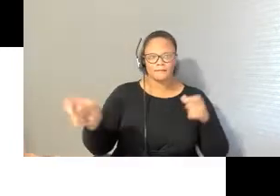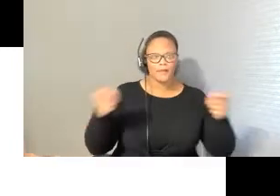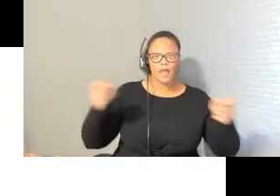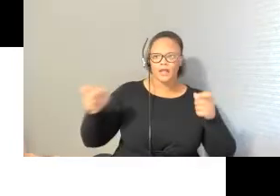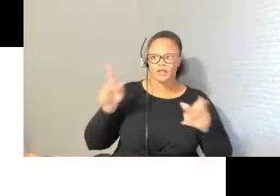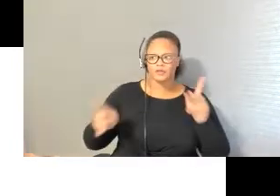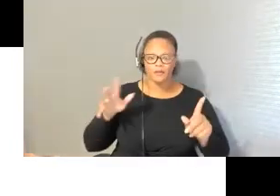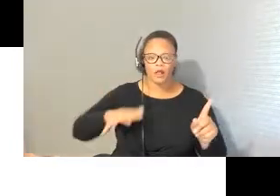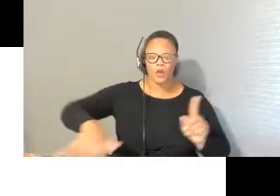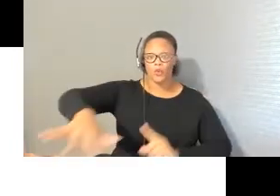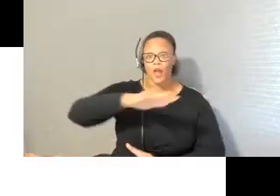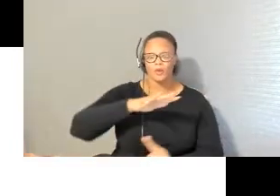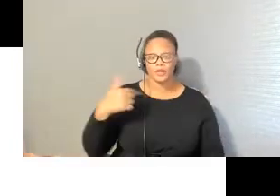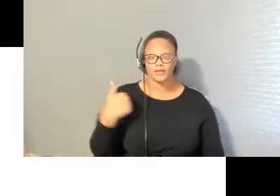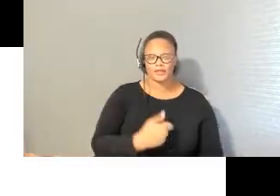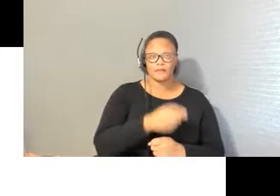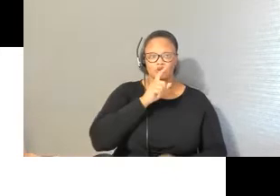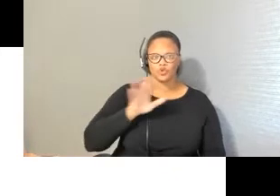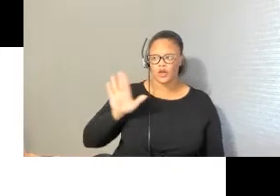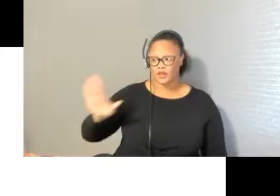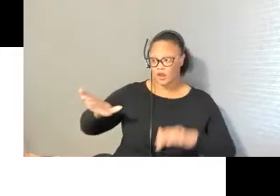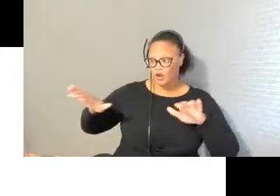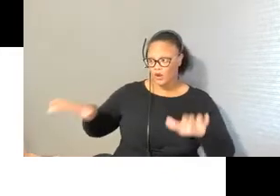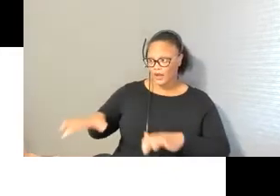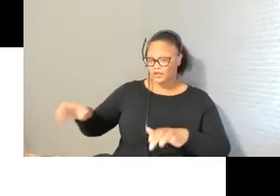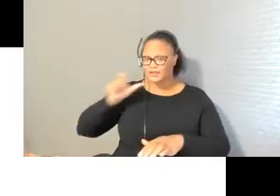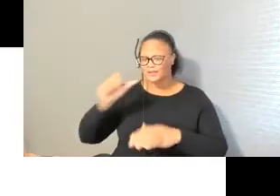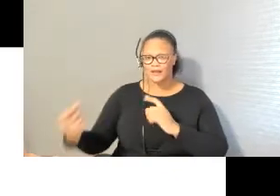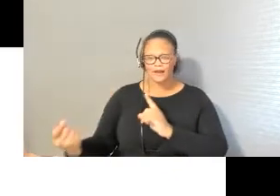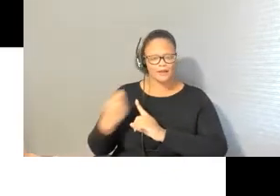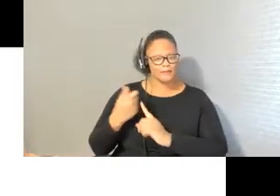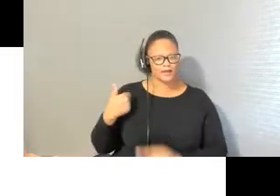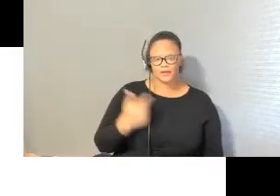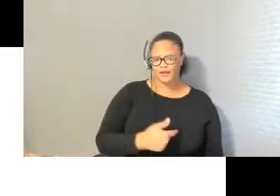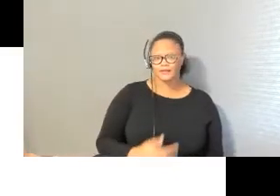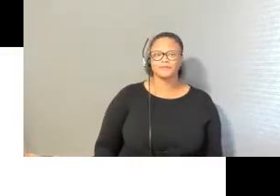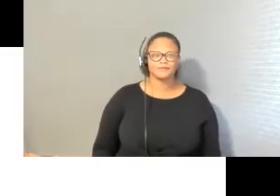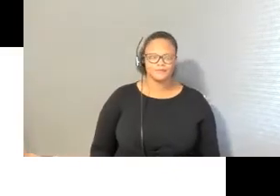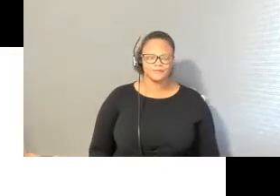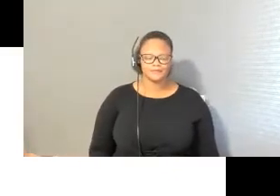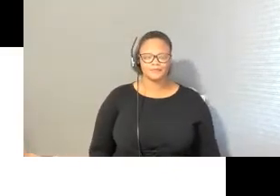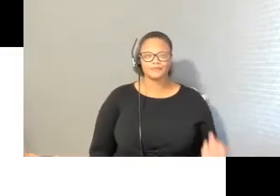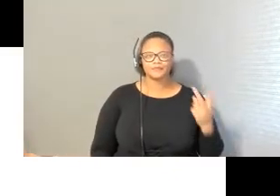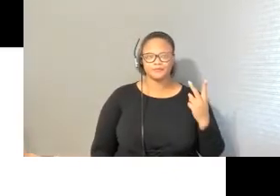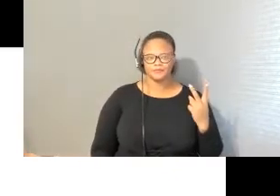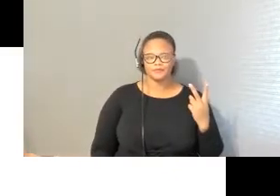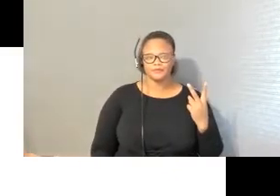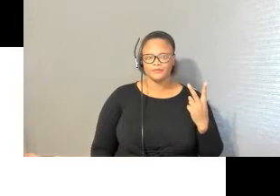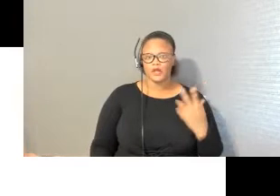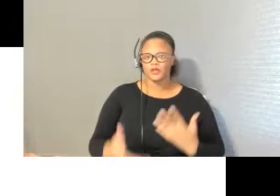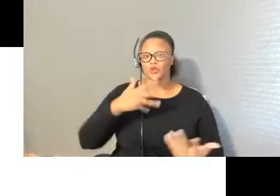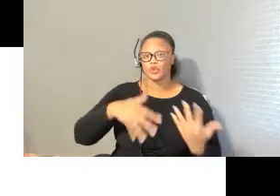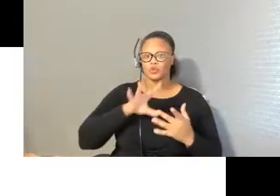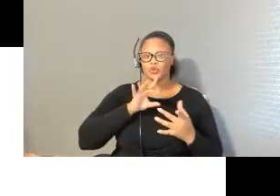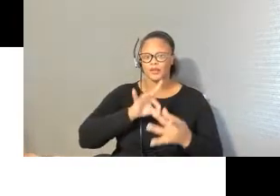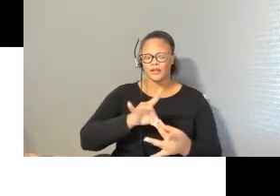that whatever they're doing is not impacting us. The social connections. This